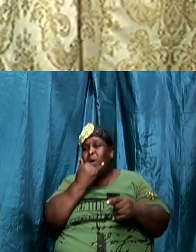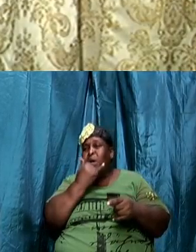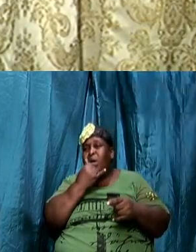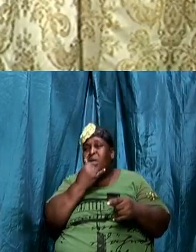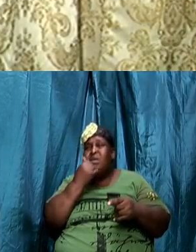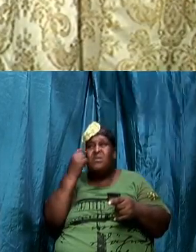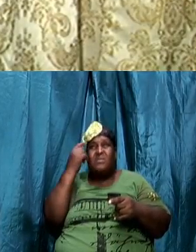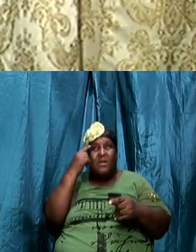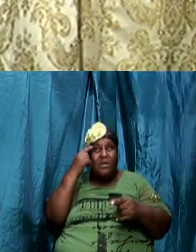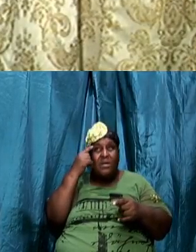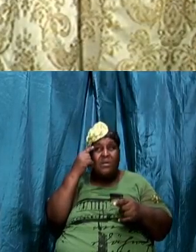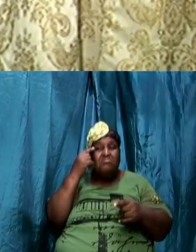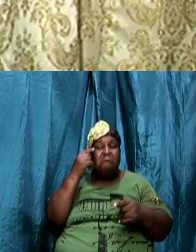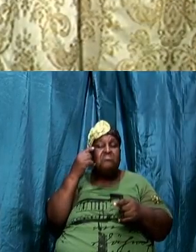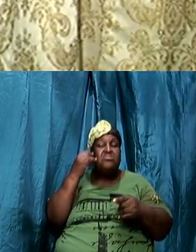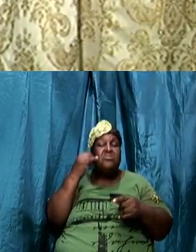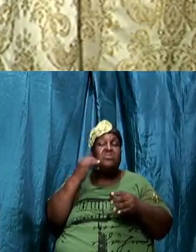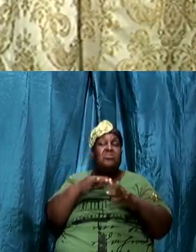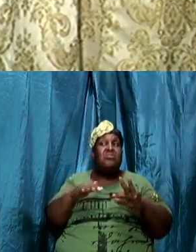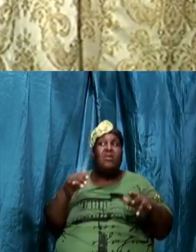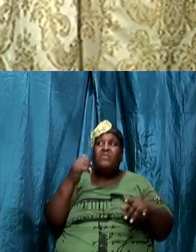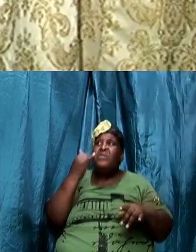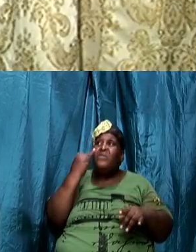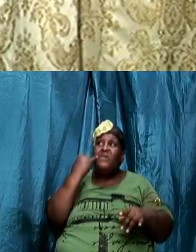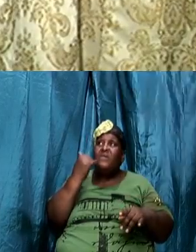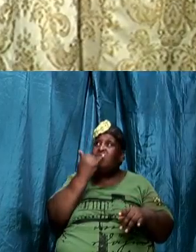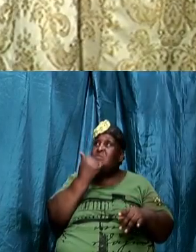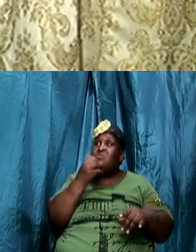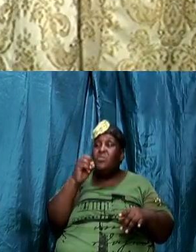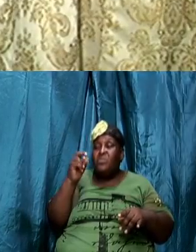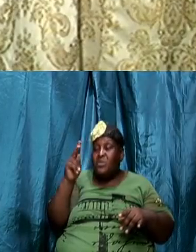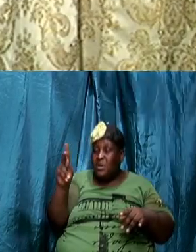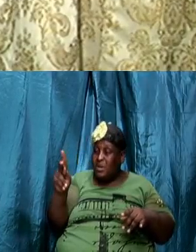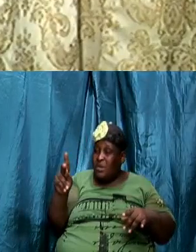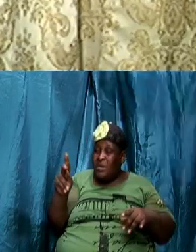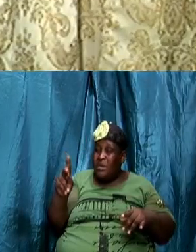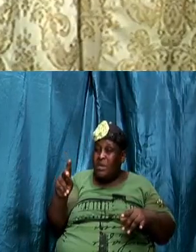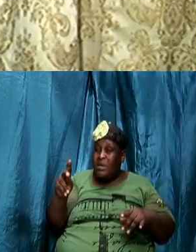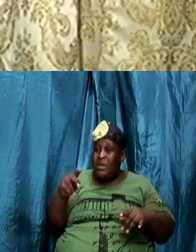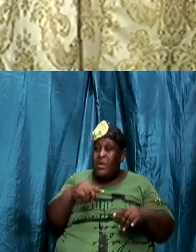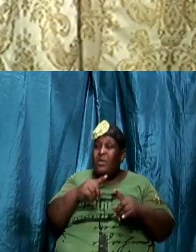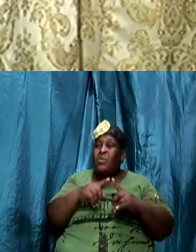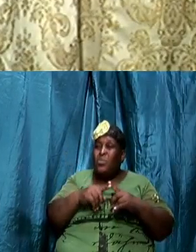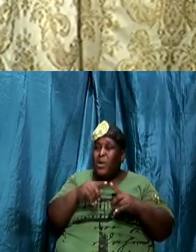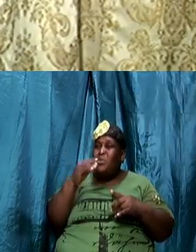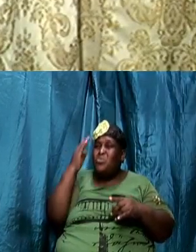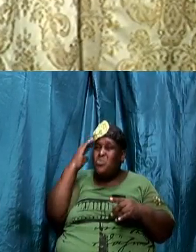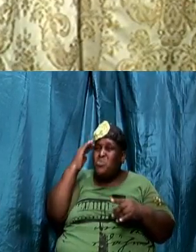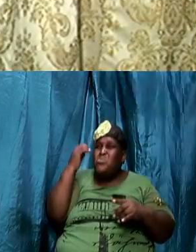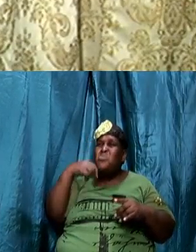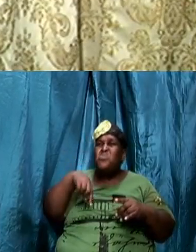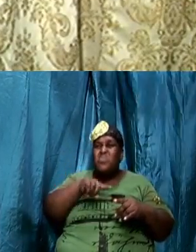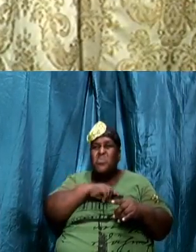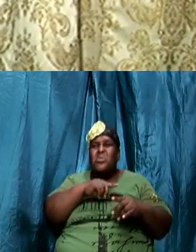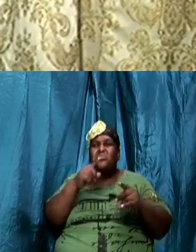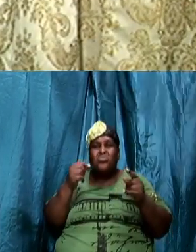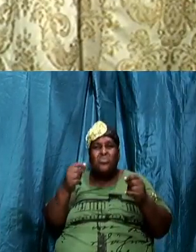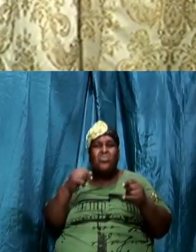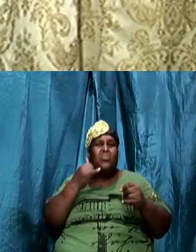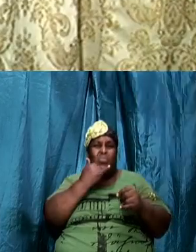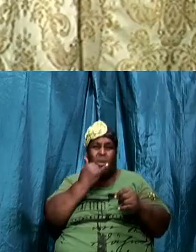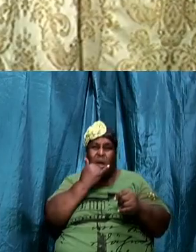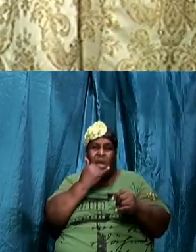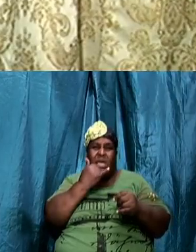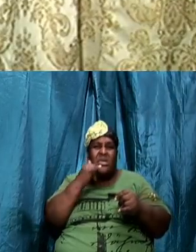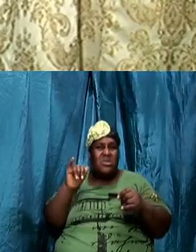And so what we're going to find is when we know we're doing wrong, but we're still in the midst of the worship,